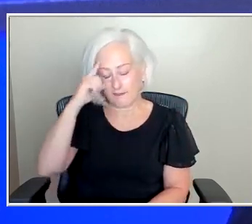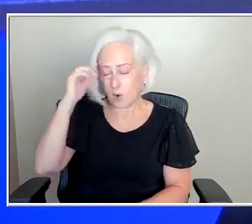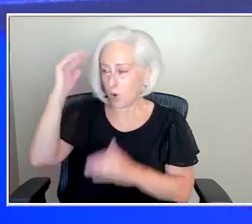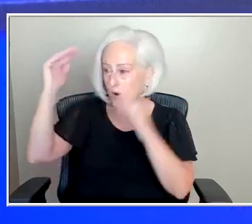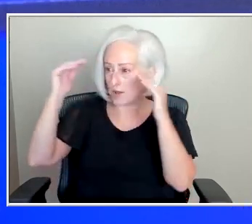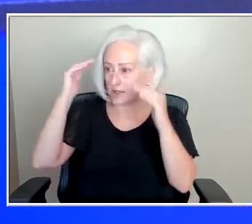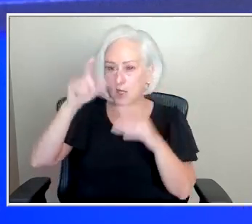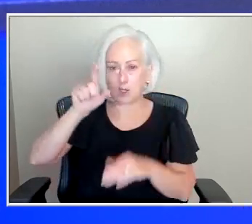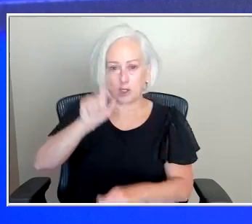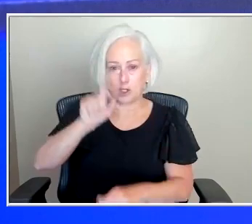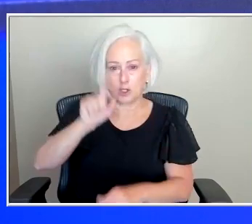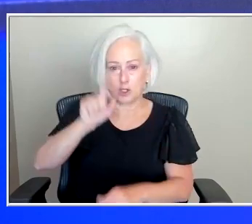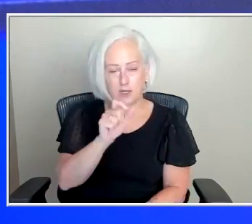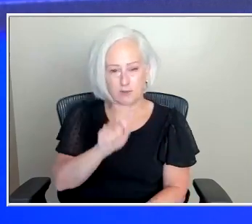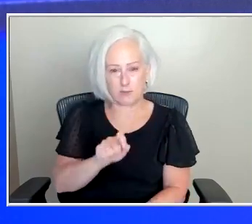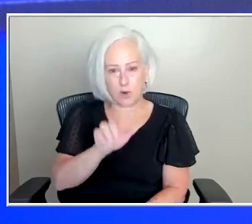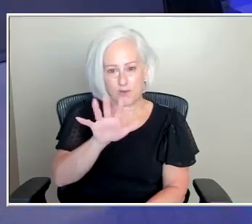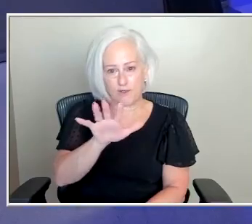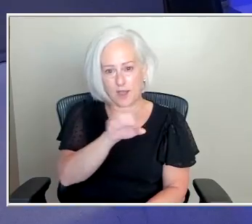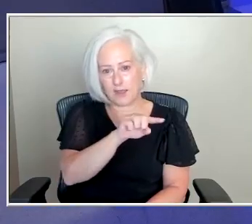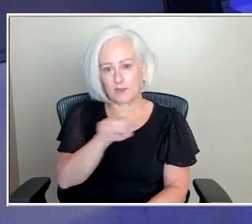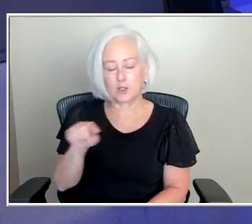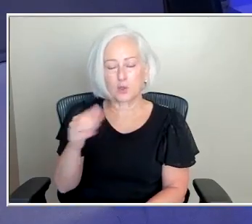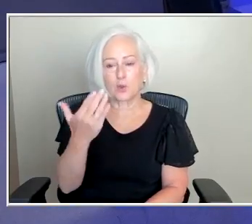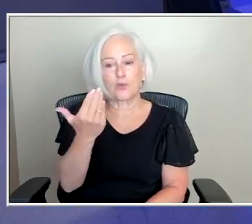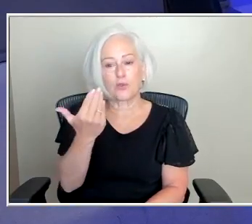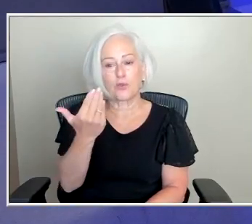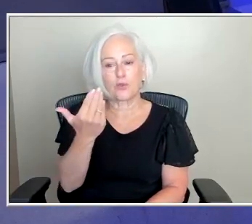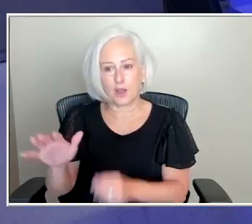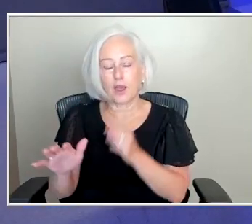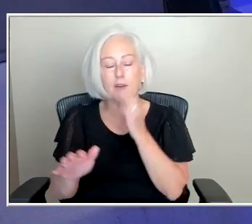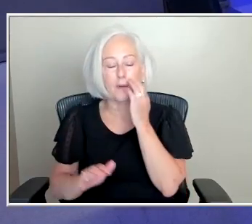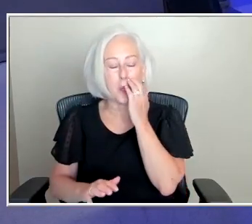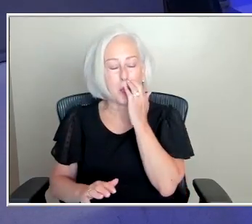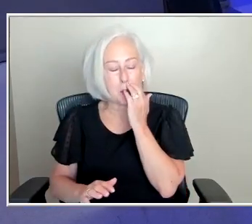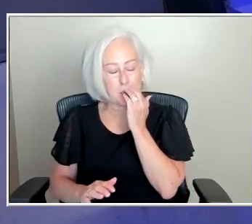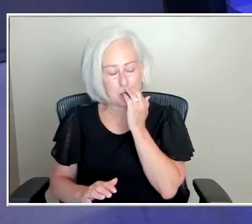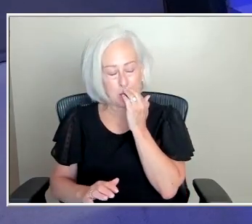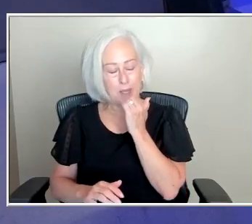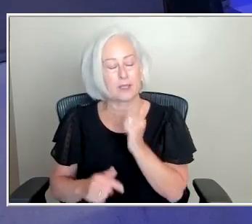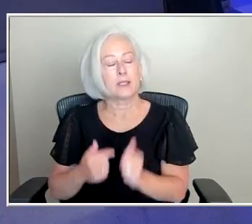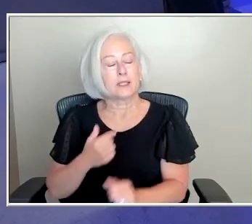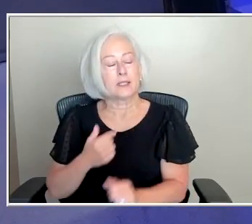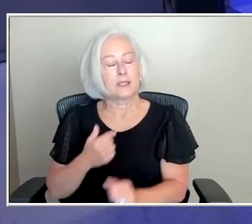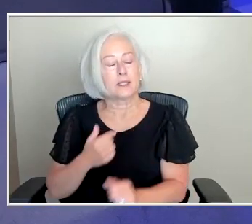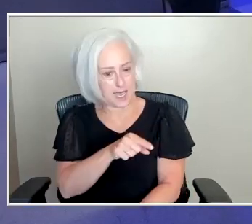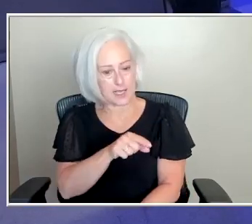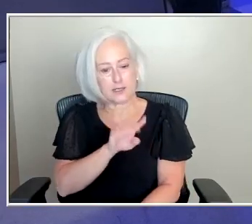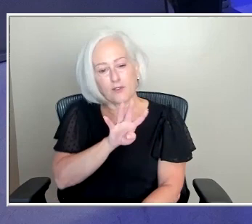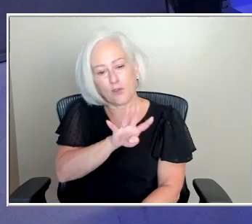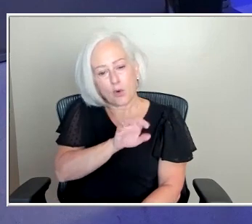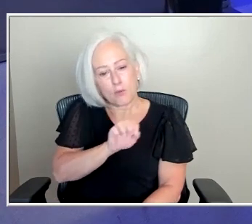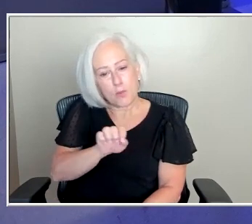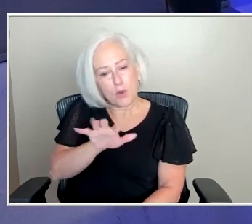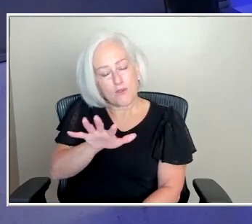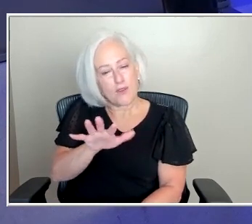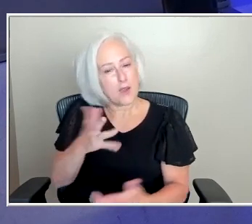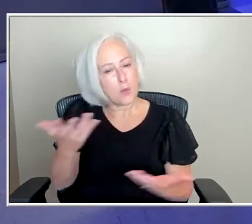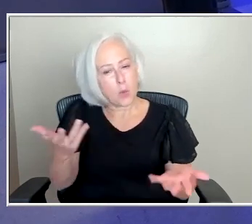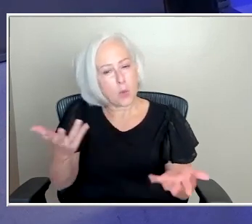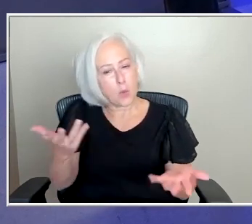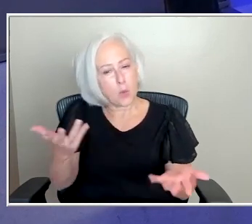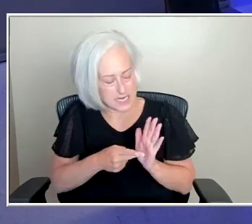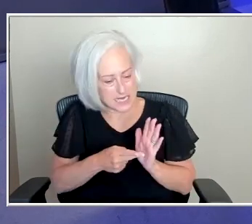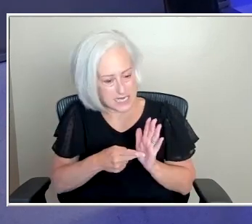to 15.5. Well, I was just going to ask Dr. Lutfi, explain kind of what that 4.5 means. Greg was explaining where it